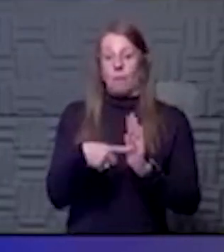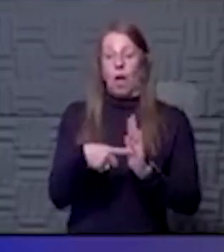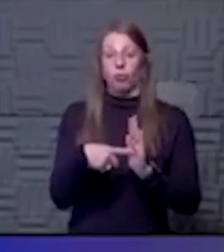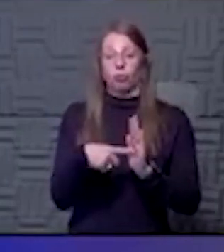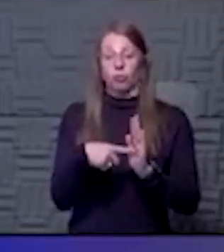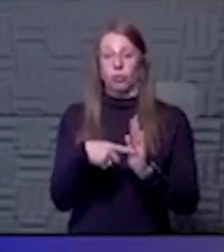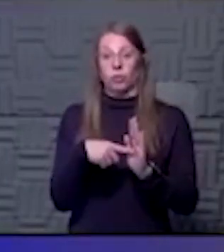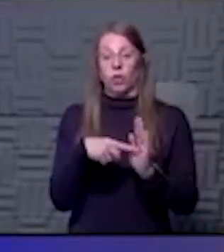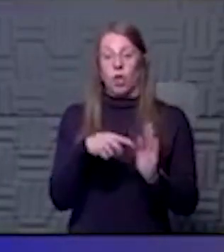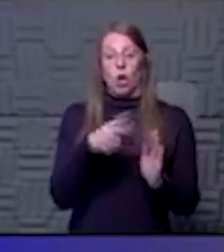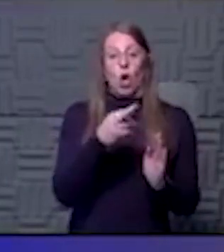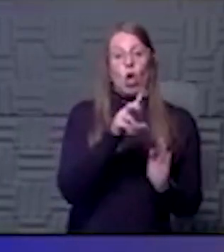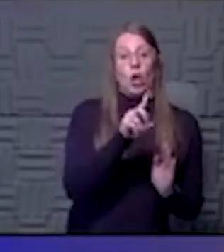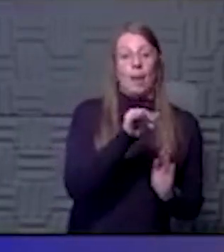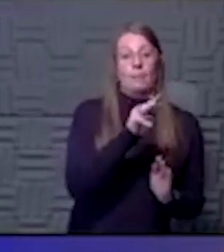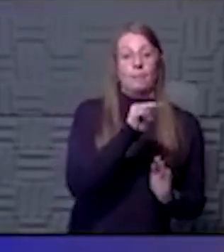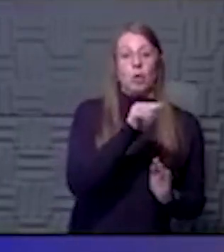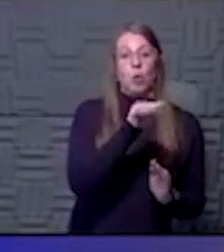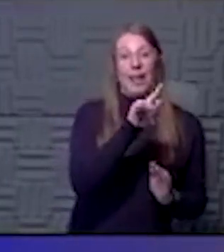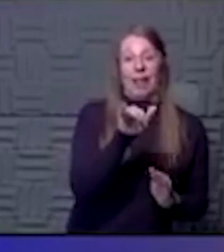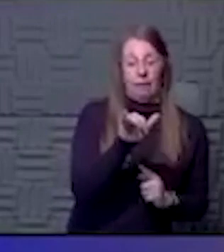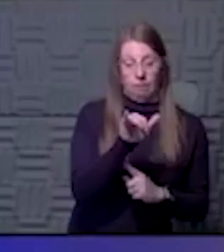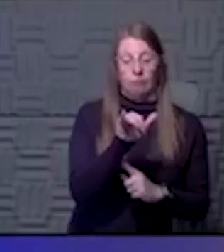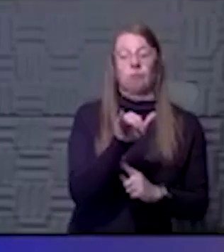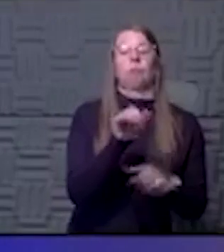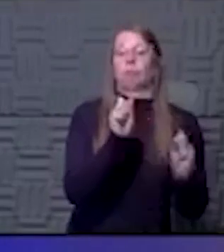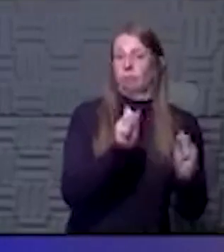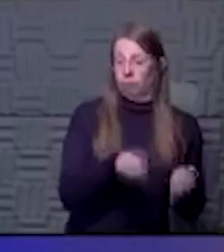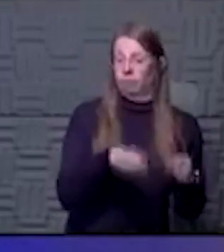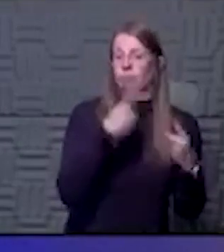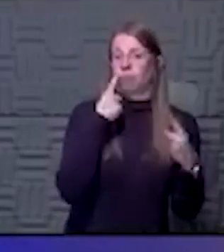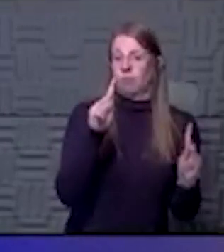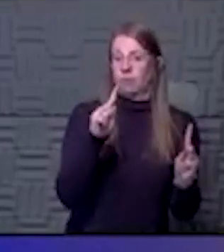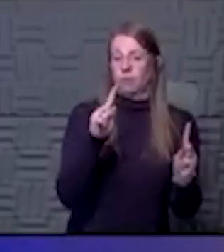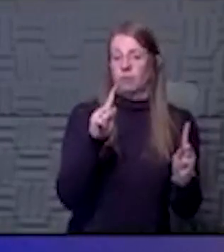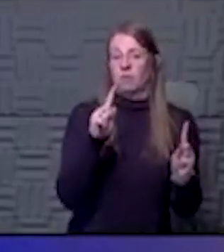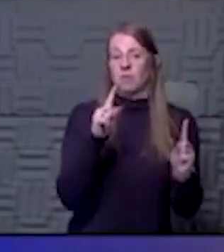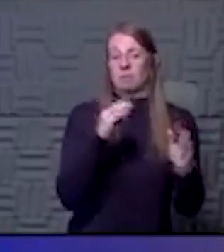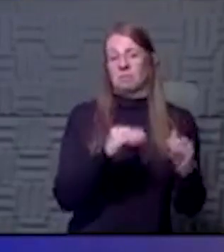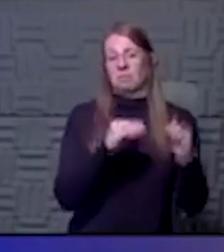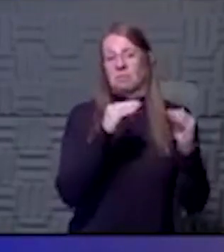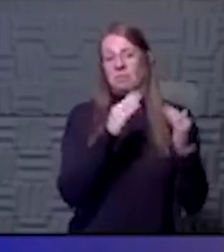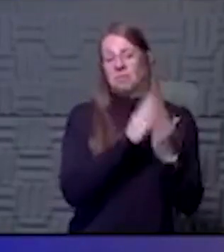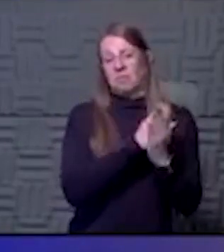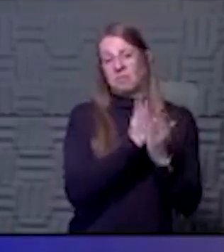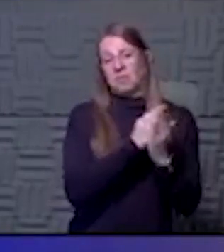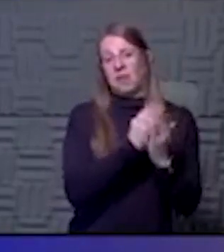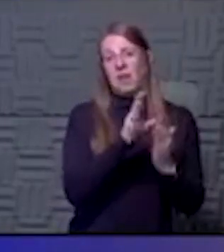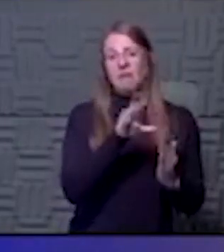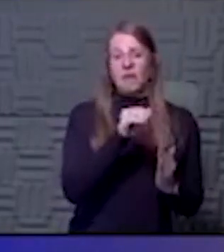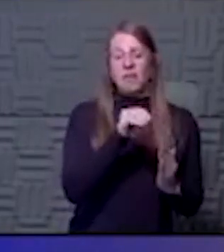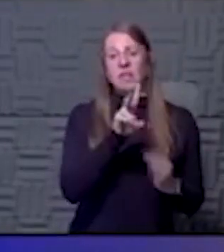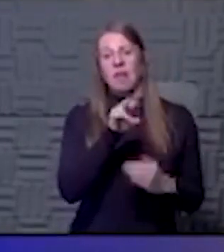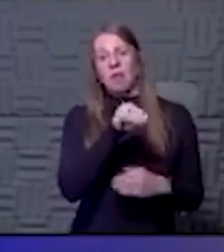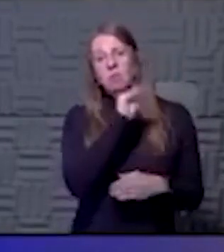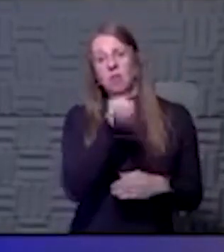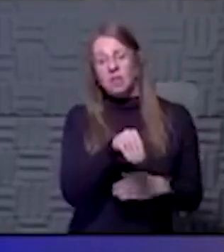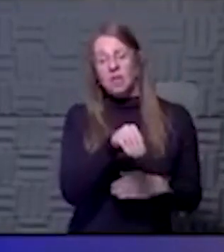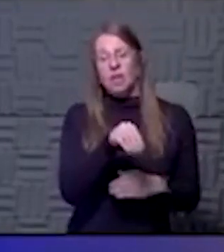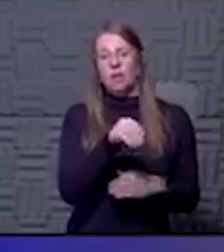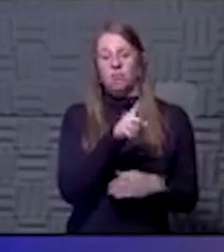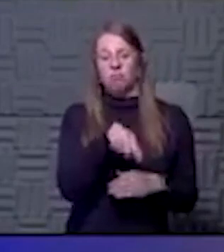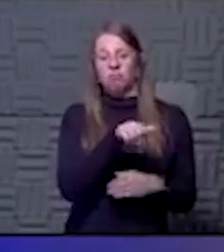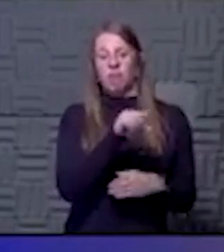are saying herd immunity, can be obtained in that high 50s to 70% range of people who